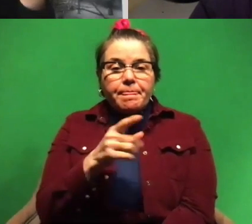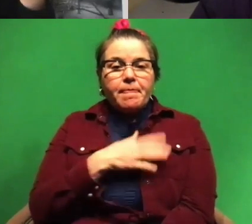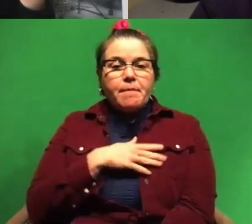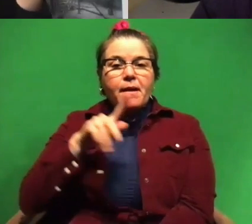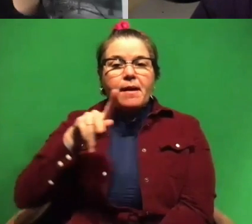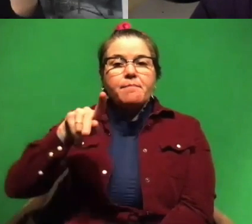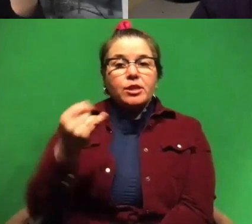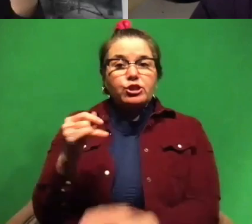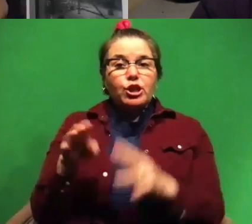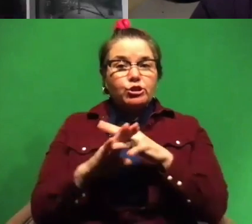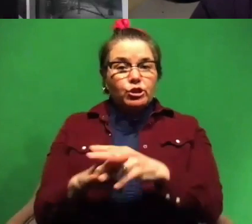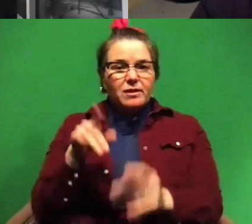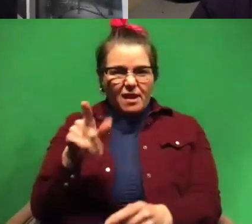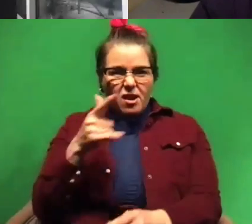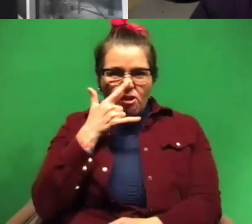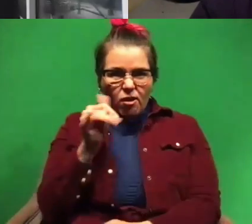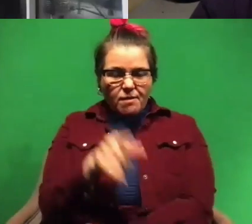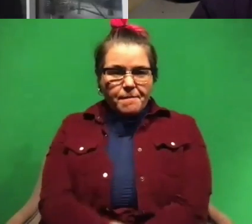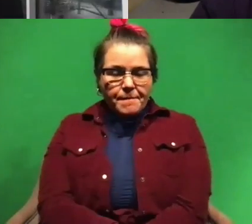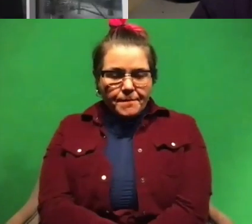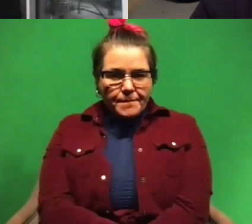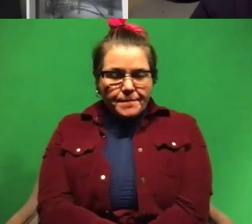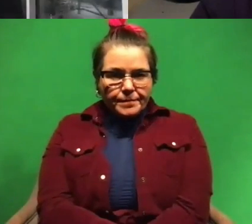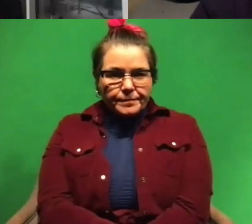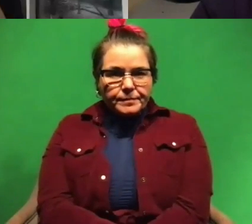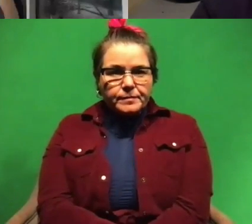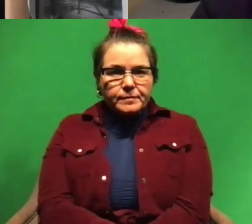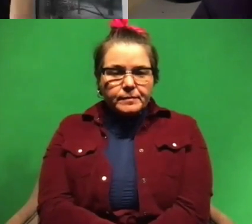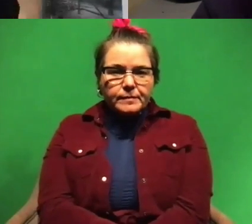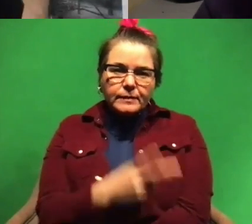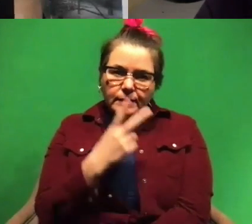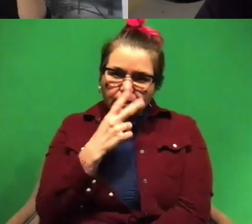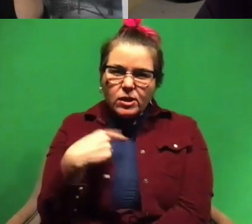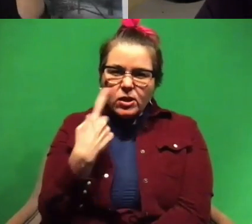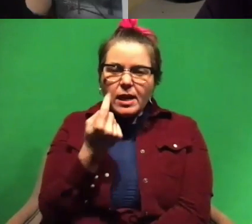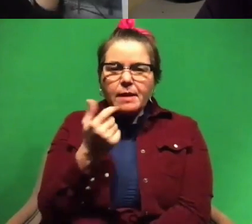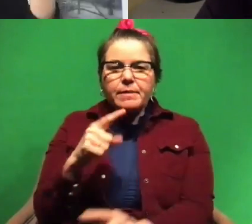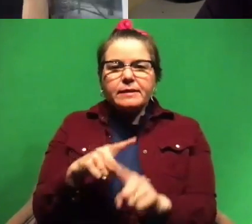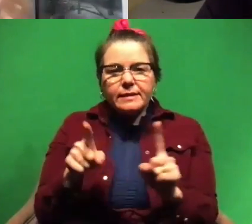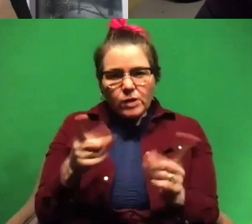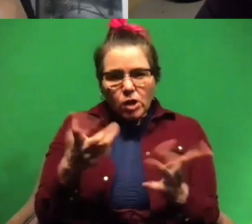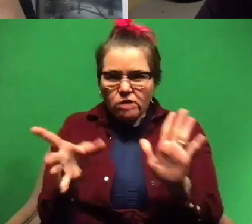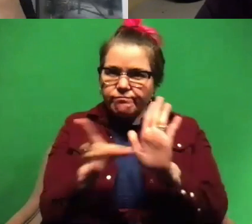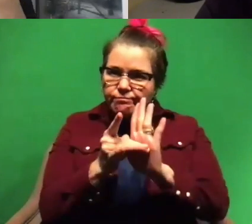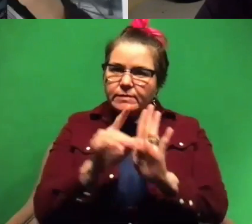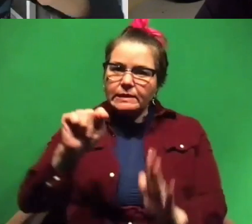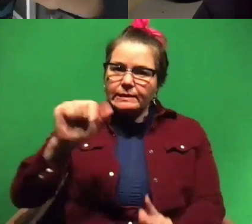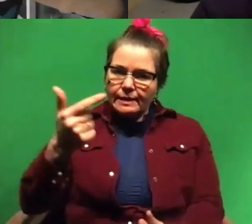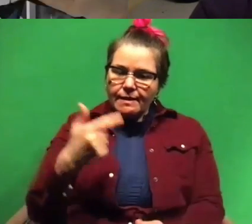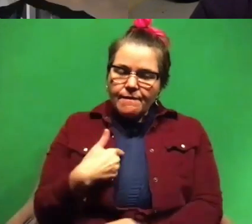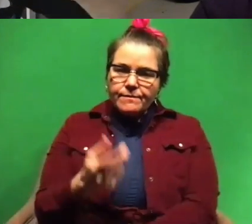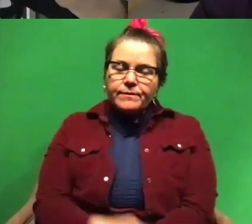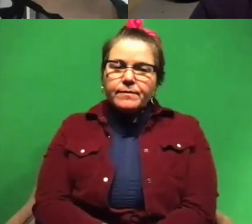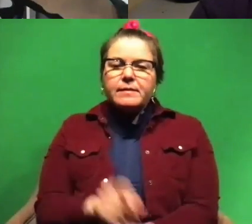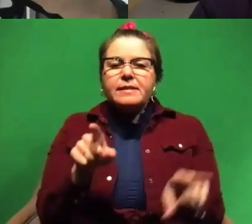shark right here. This is what they look like. And you can see they look a little bit different. Oh, this one's tagged, yep. And so it's the